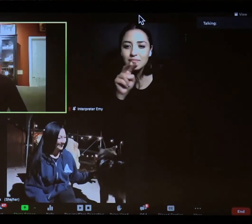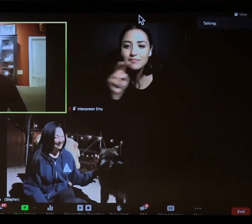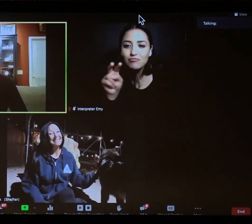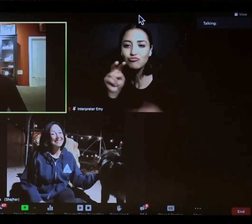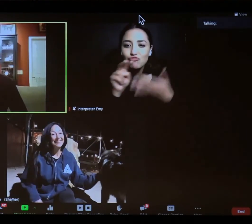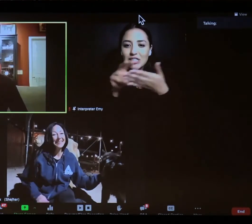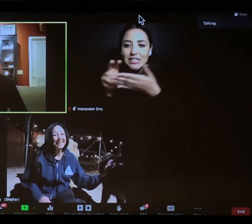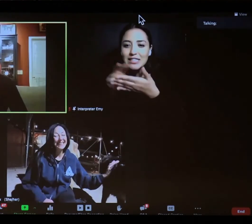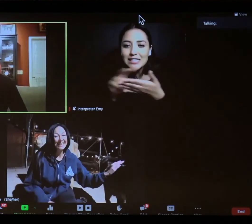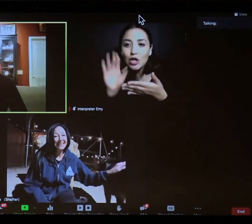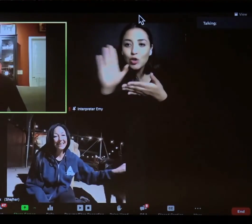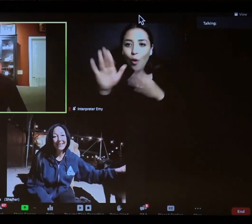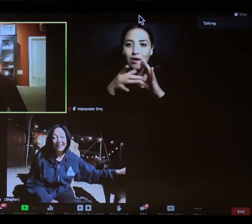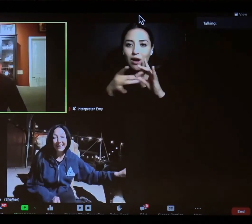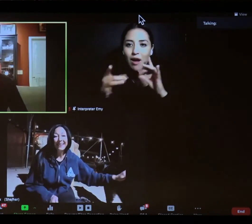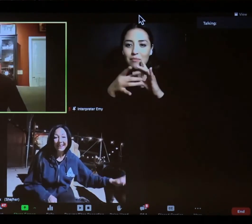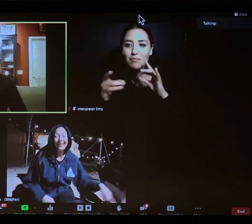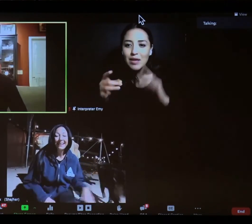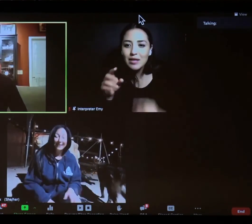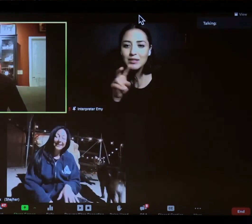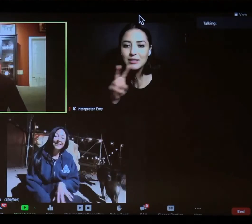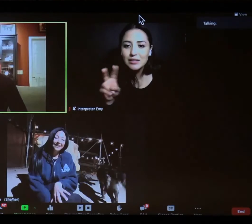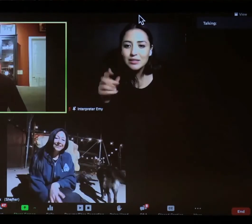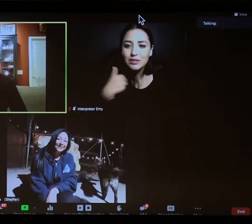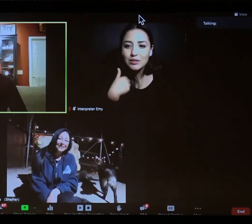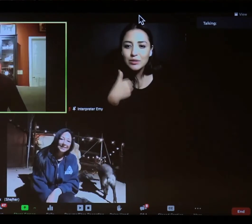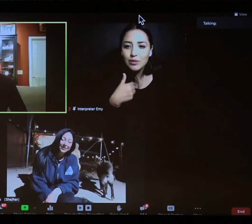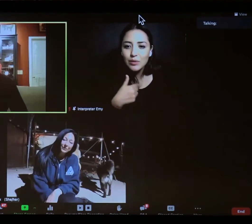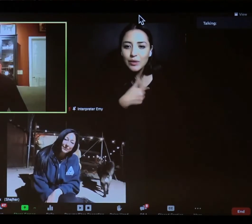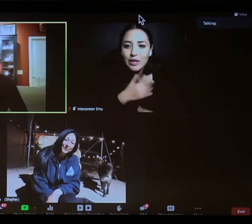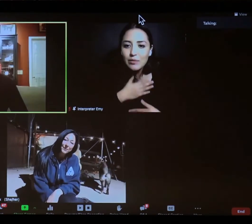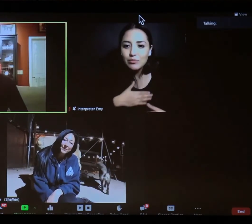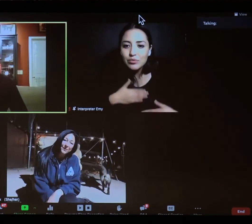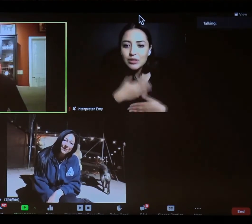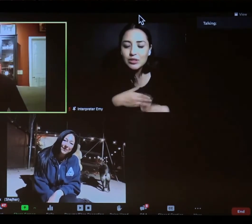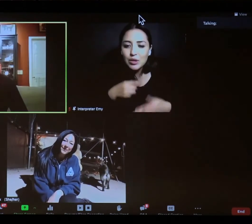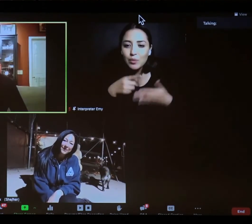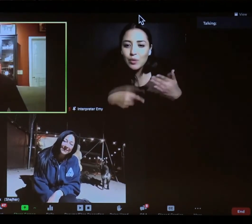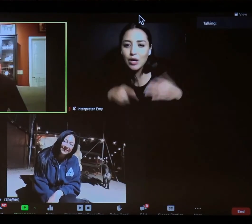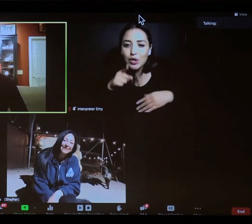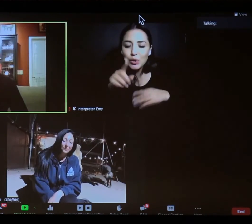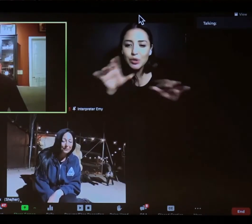and they understood. They appreciate what we're doing and your outreach. Thank you.